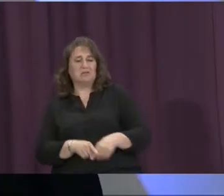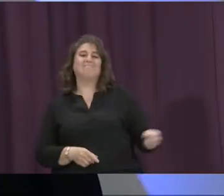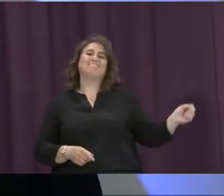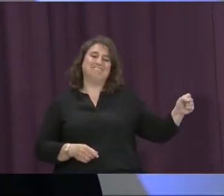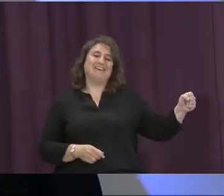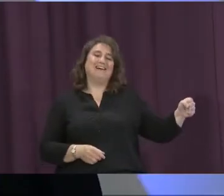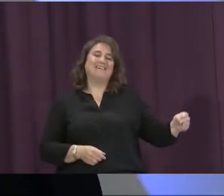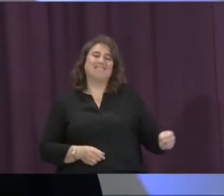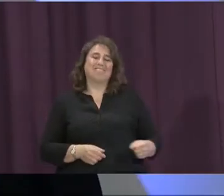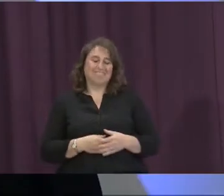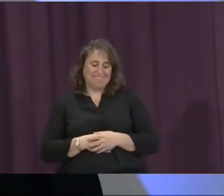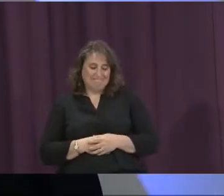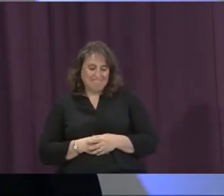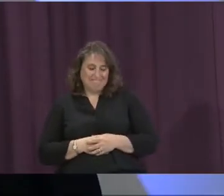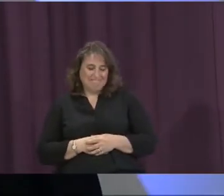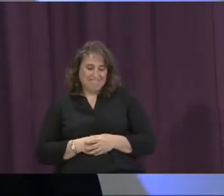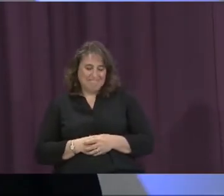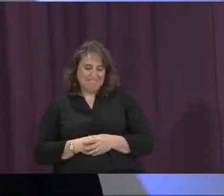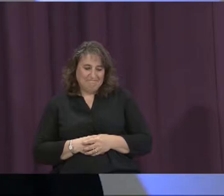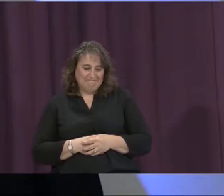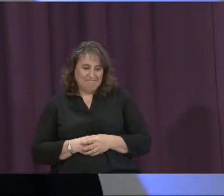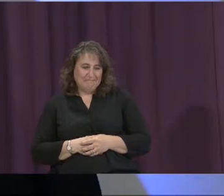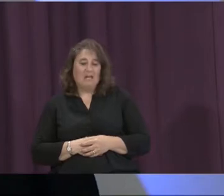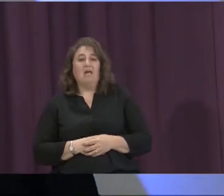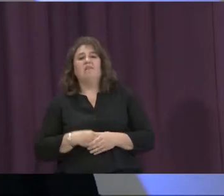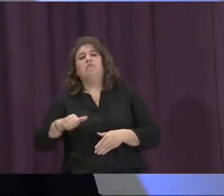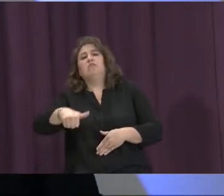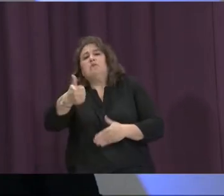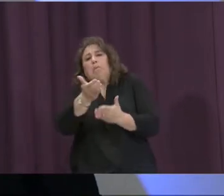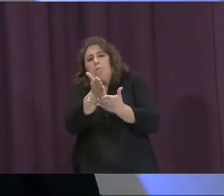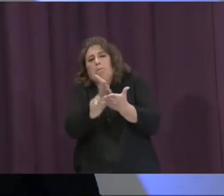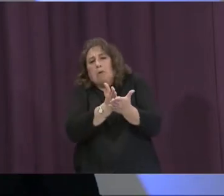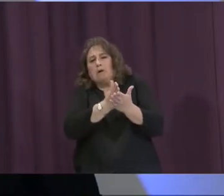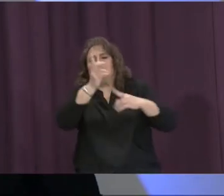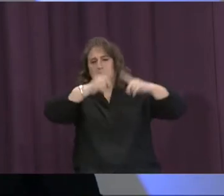you know, there's so many other dimensions of diversity.